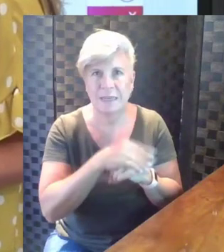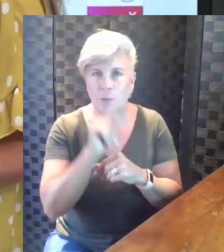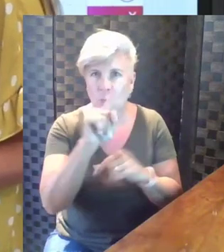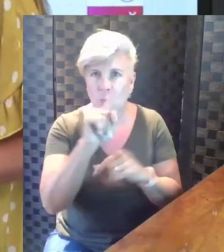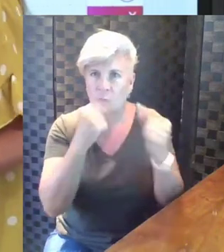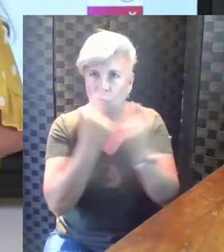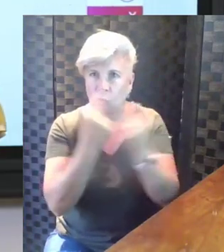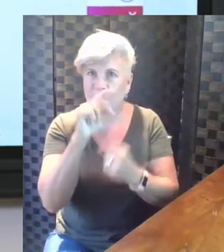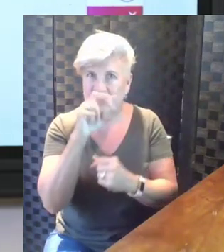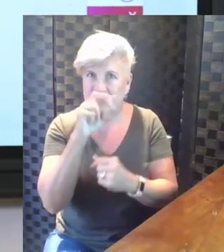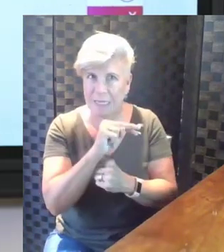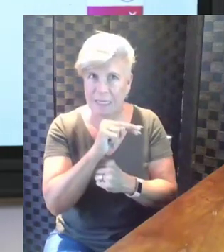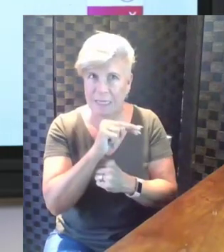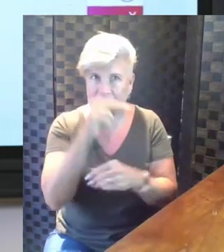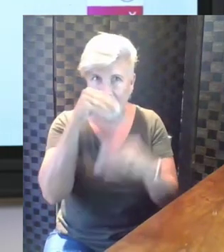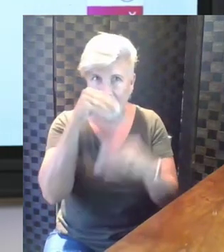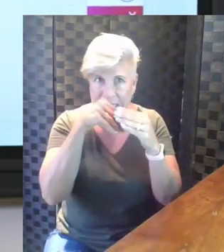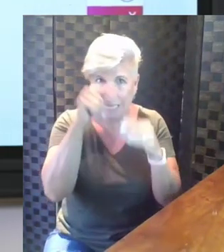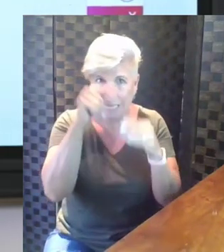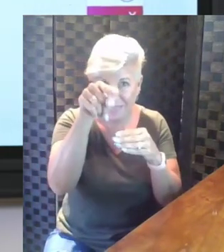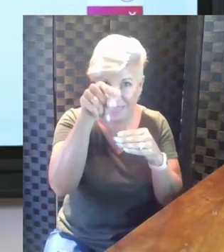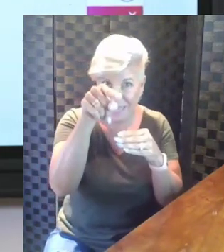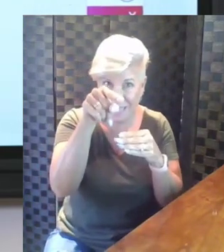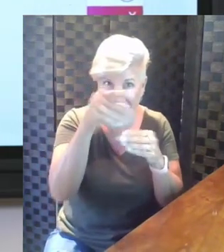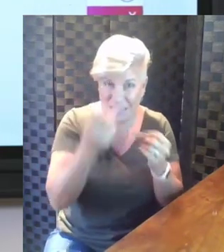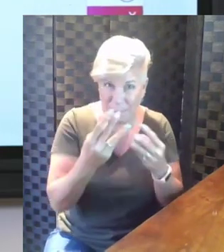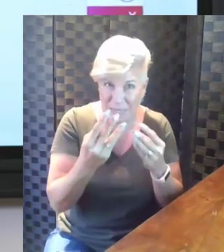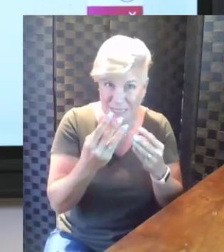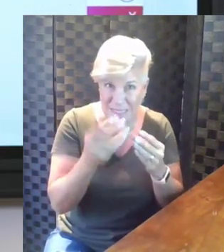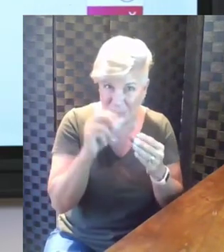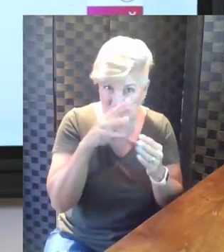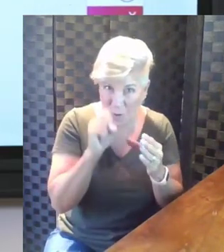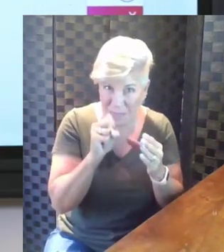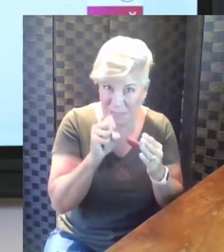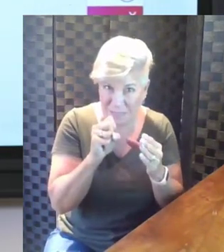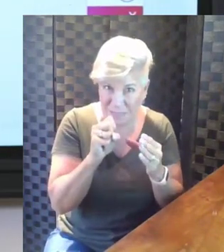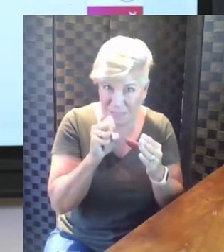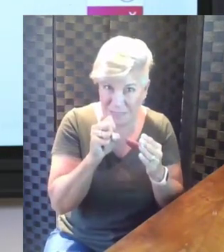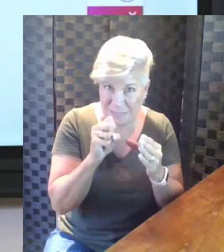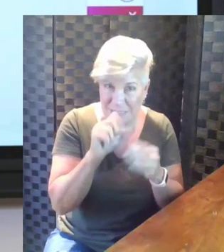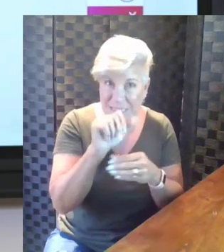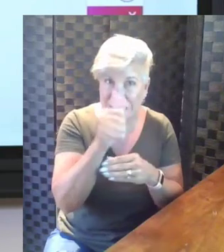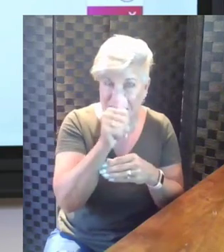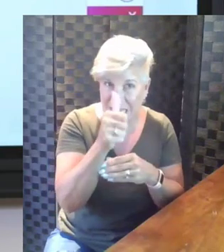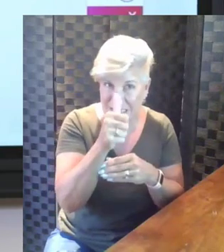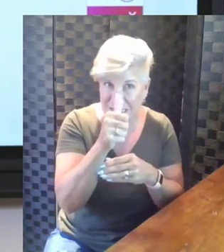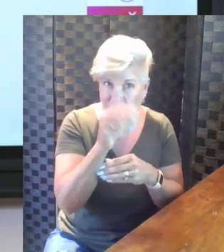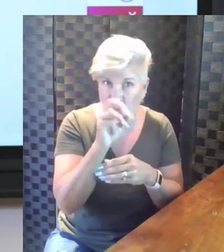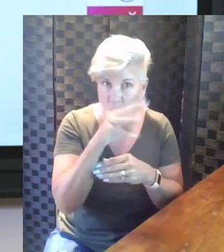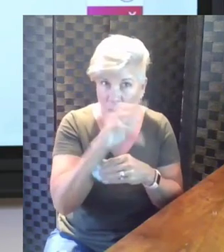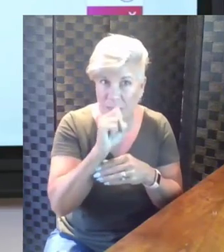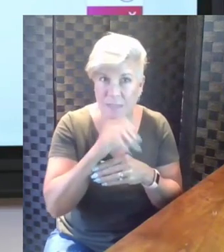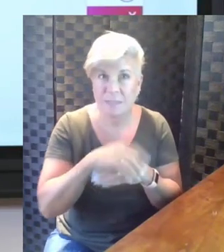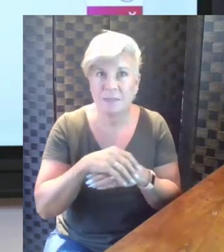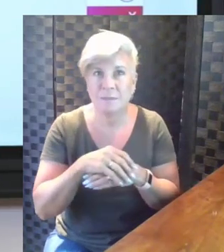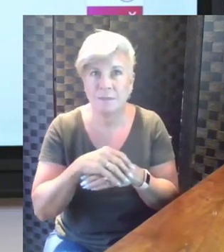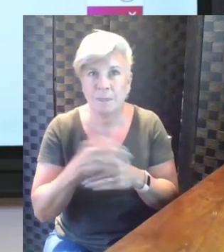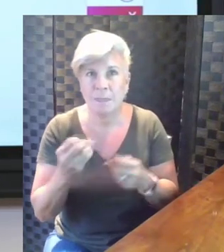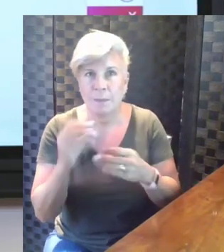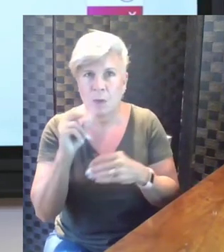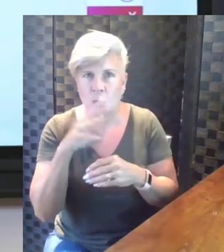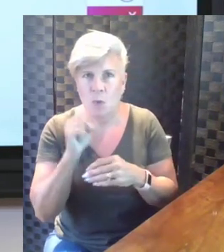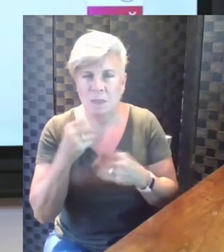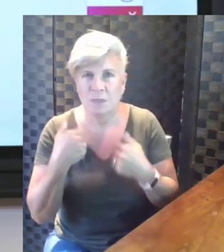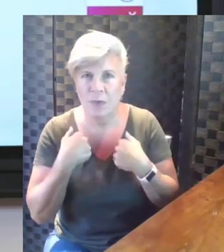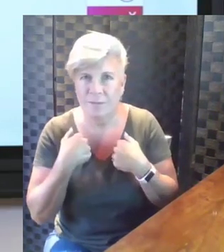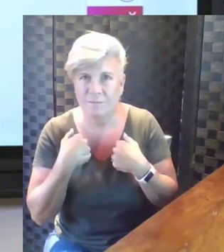group of 10. Inside that group of 10, or inside that group, I have 10 ones. And how many